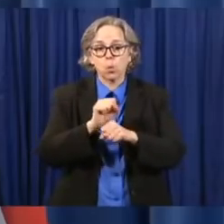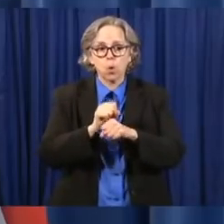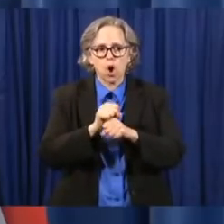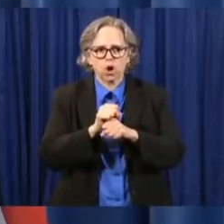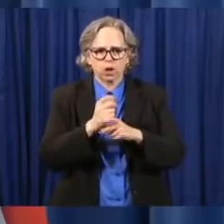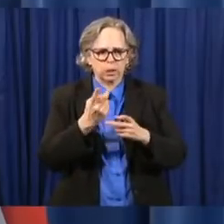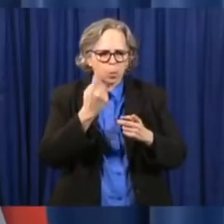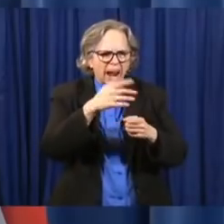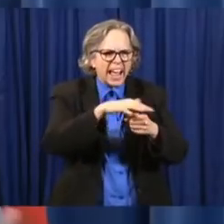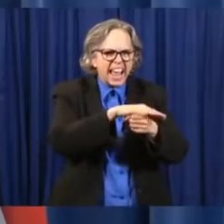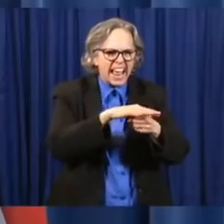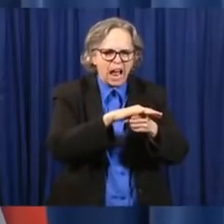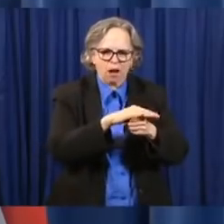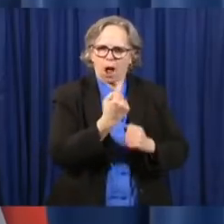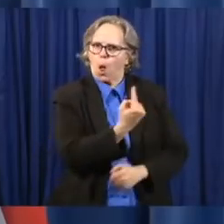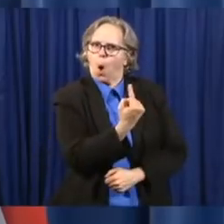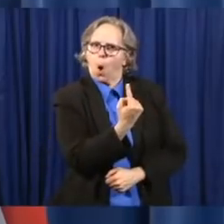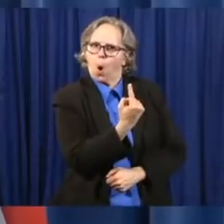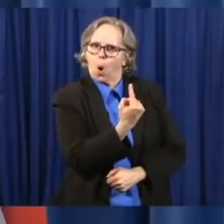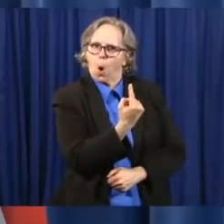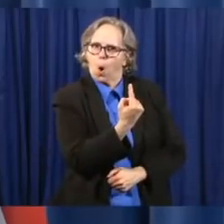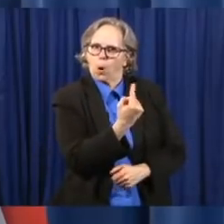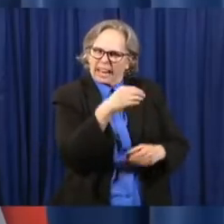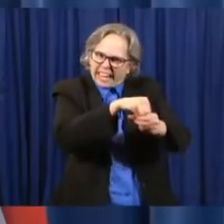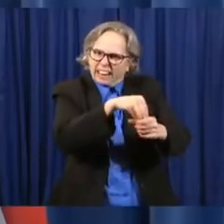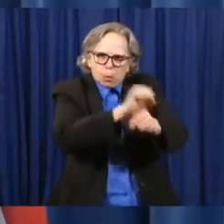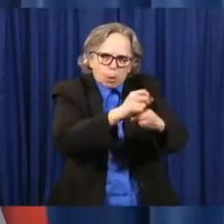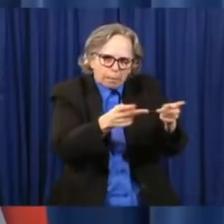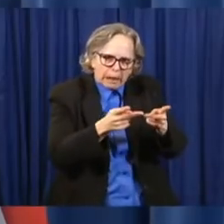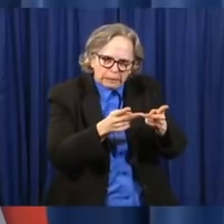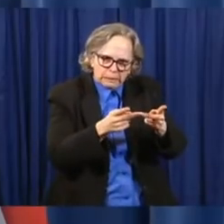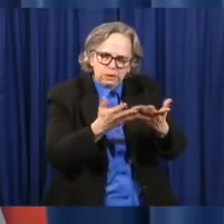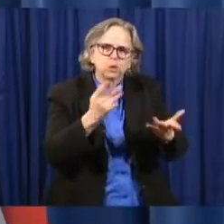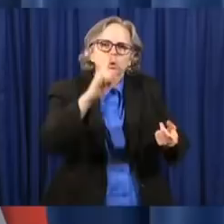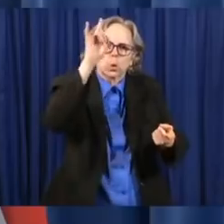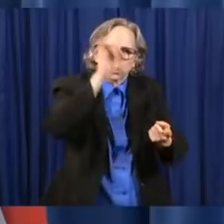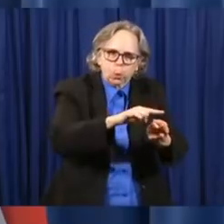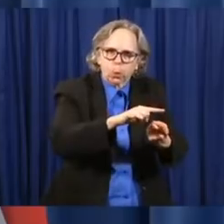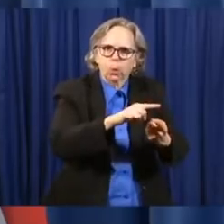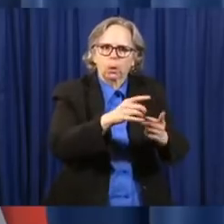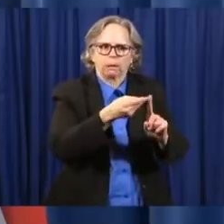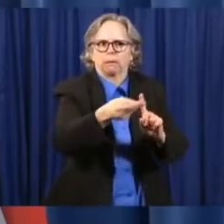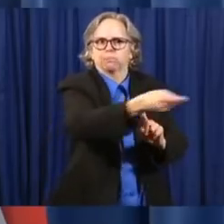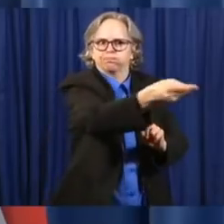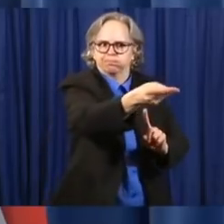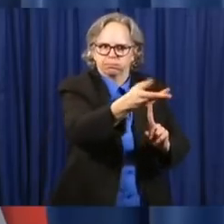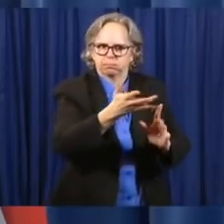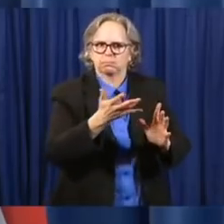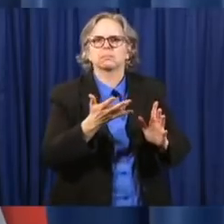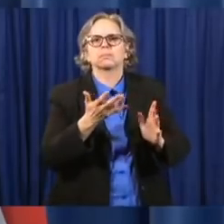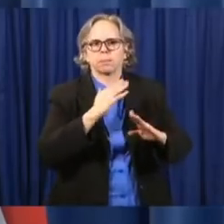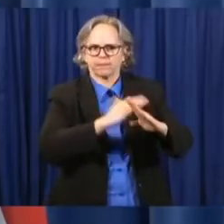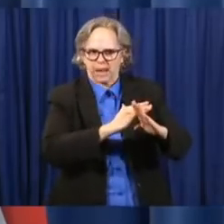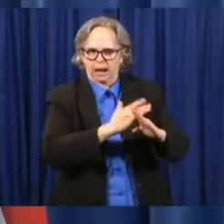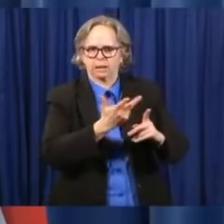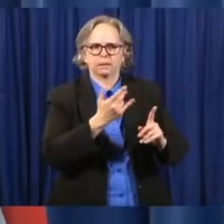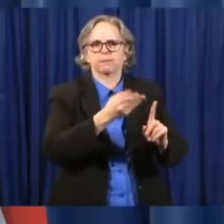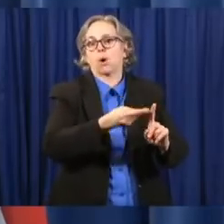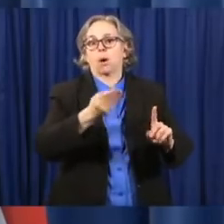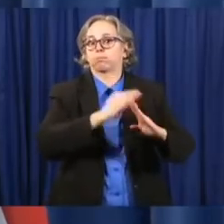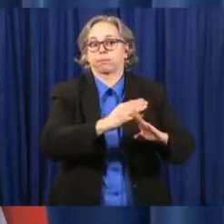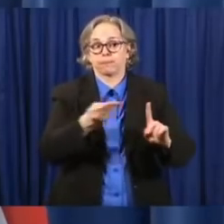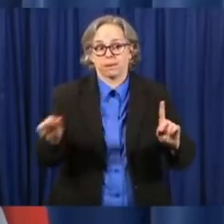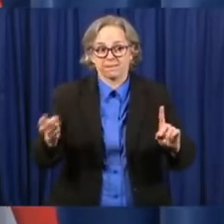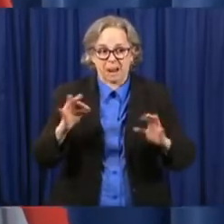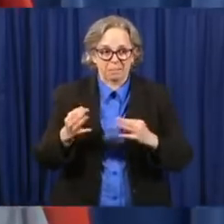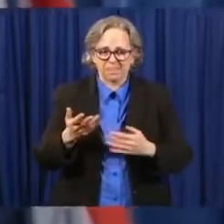reduce the risk of you taking that back to a family member who is more susceptible. I don't know. Dr. Acton, you want